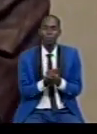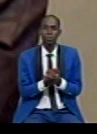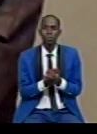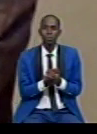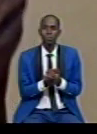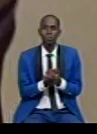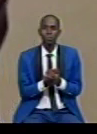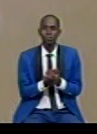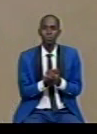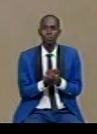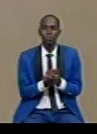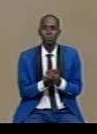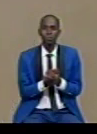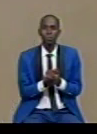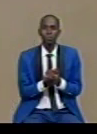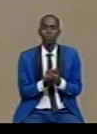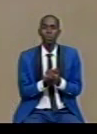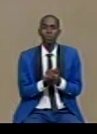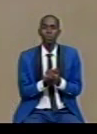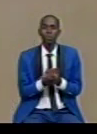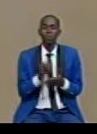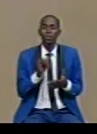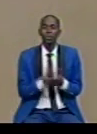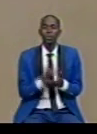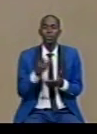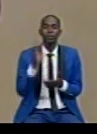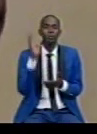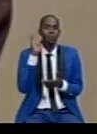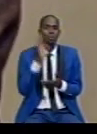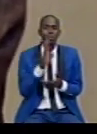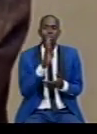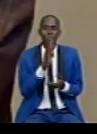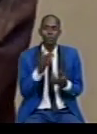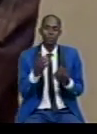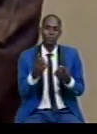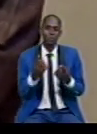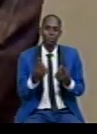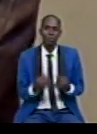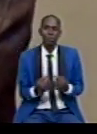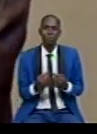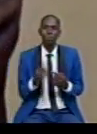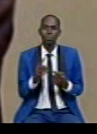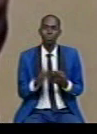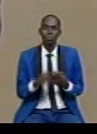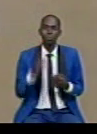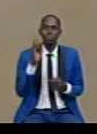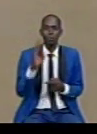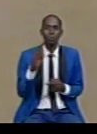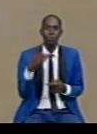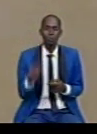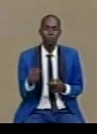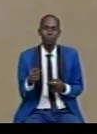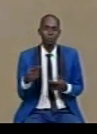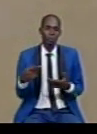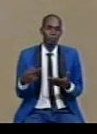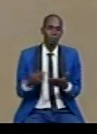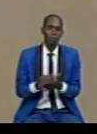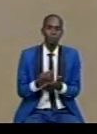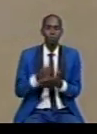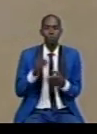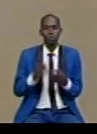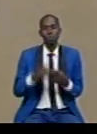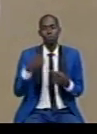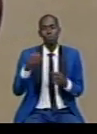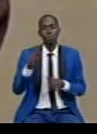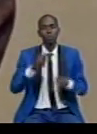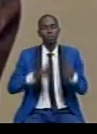have approved for me that I should be going out within Lagos and outside Lagos to preach the gospel to Ibira people. And the Lord